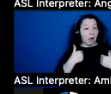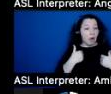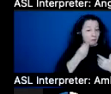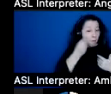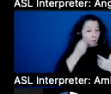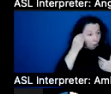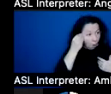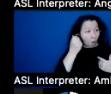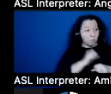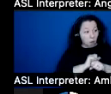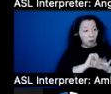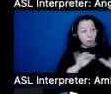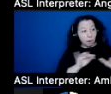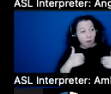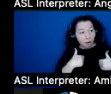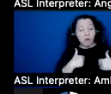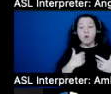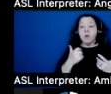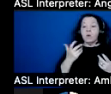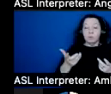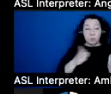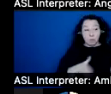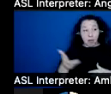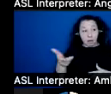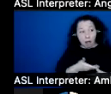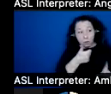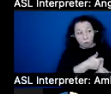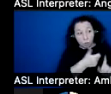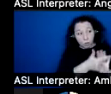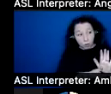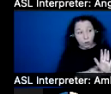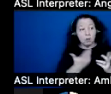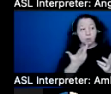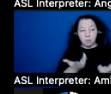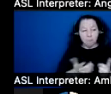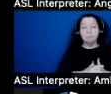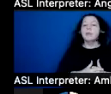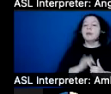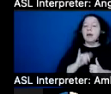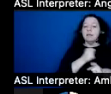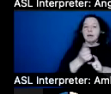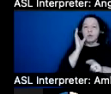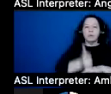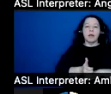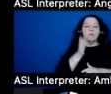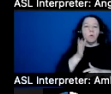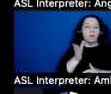attorney, represent themselves, that kind of thing. And then the case would be scheduled for further